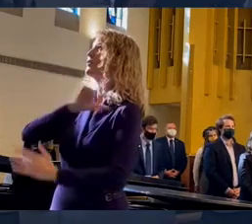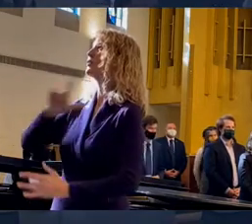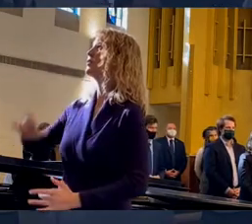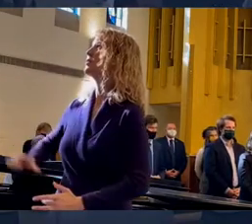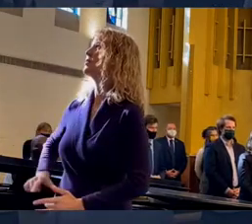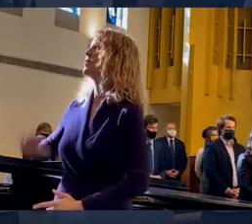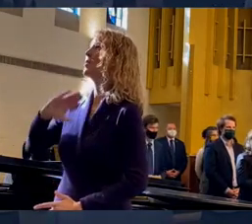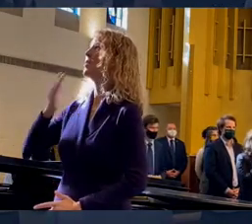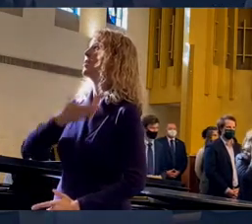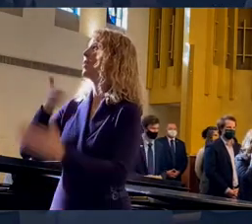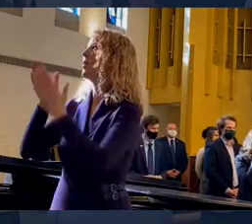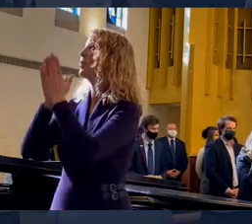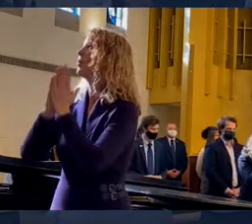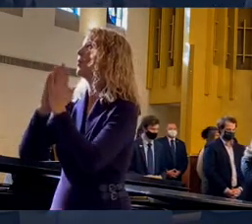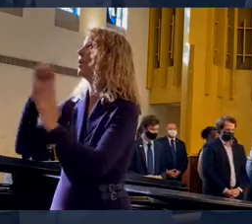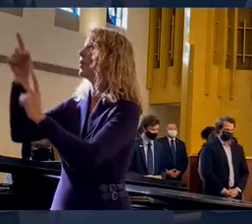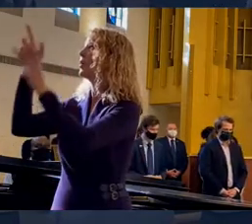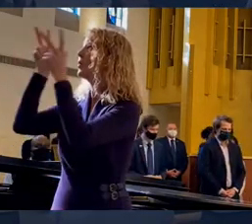God, hear our prayer.